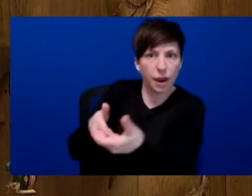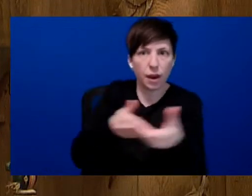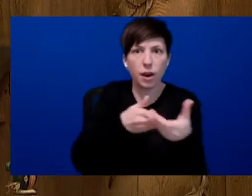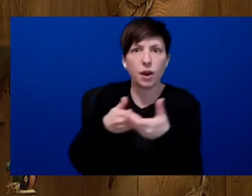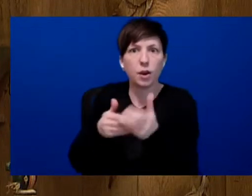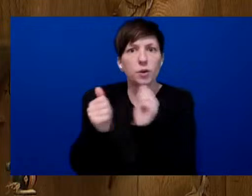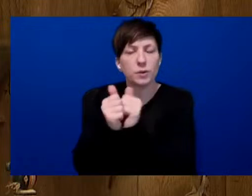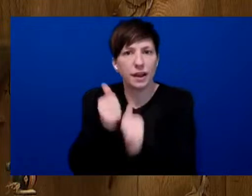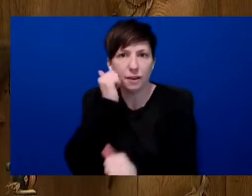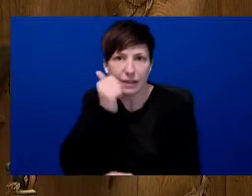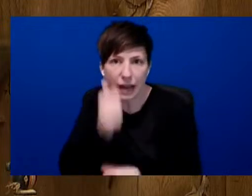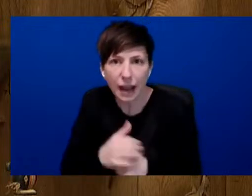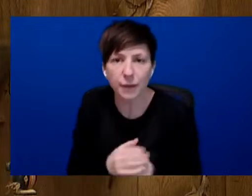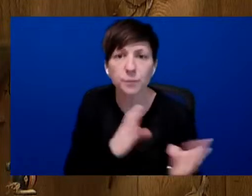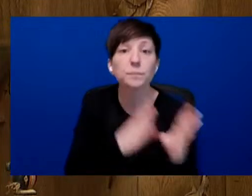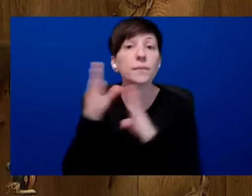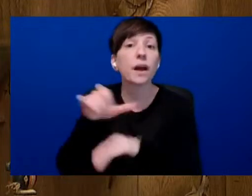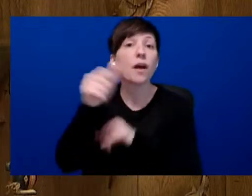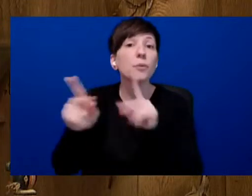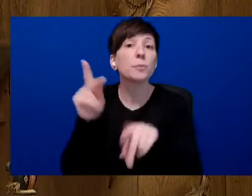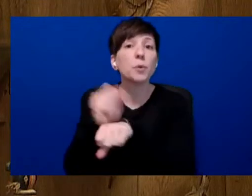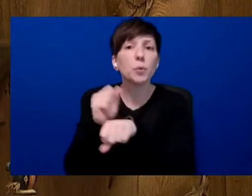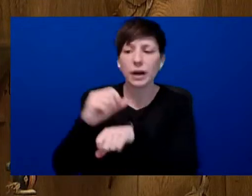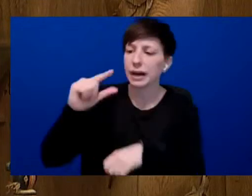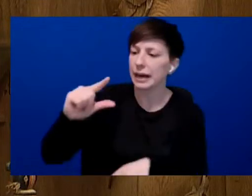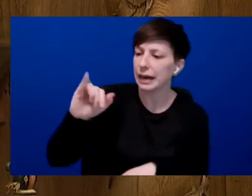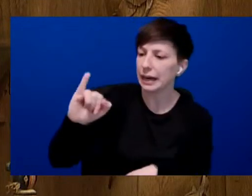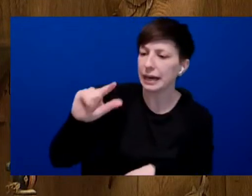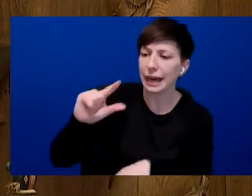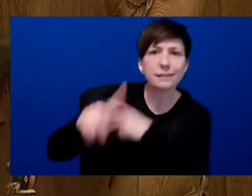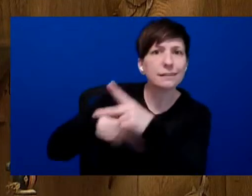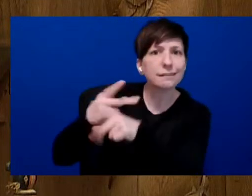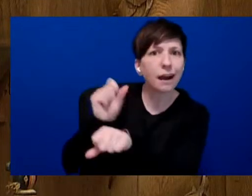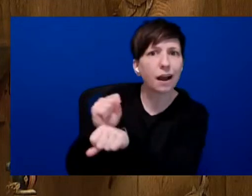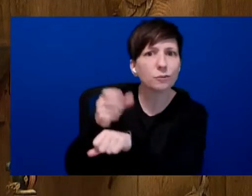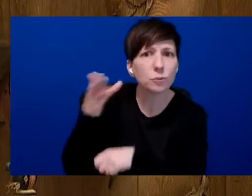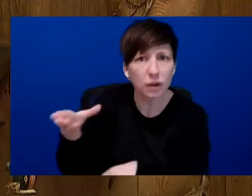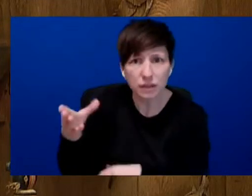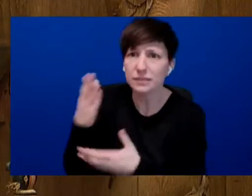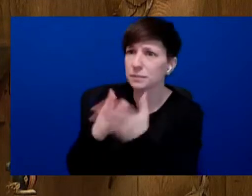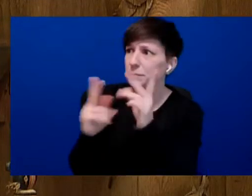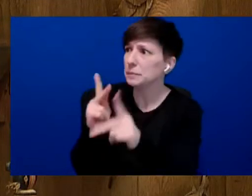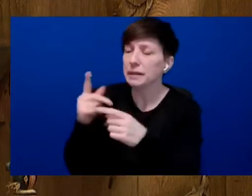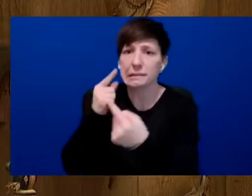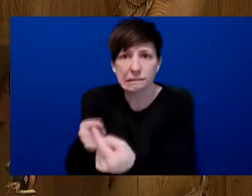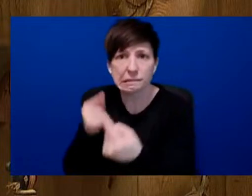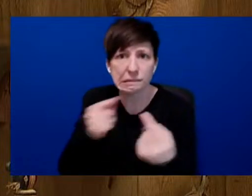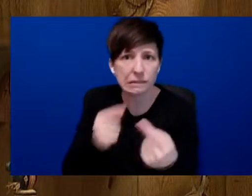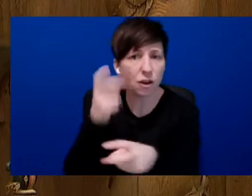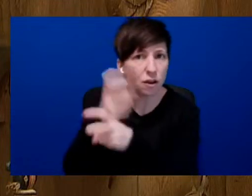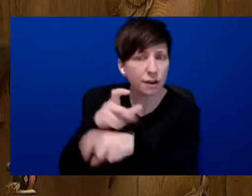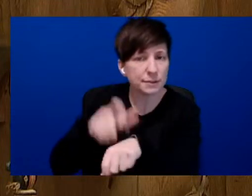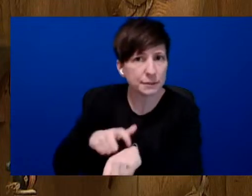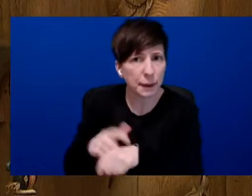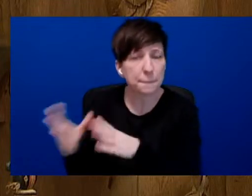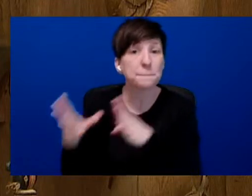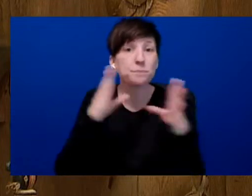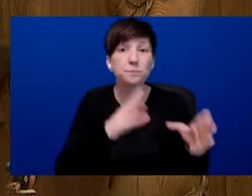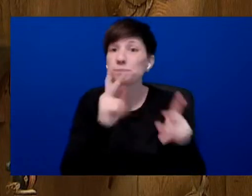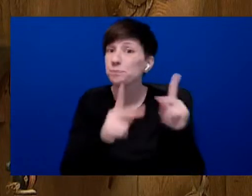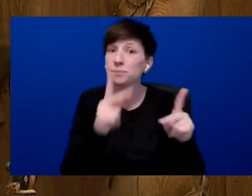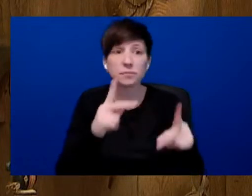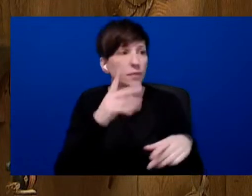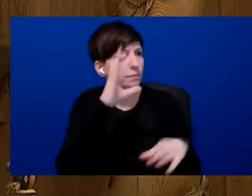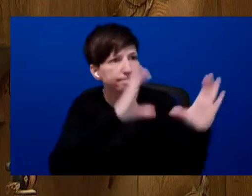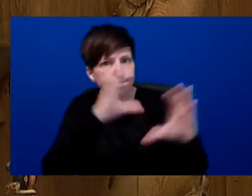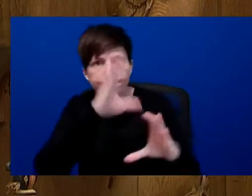economy. And people all over are struggling to find an affordable home because thousands have been diverted into